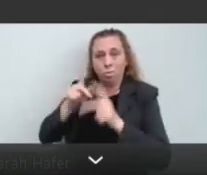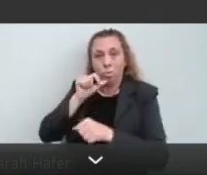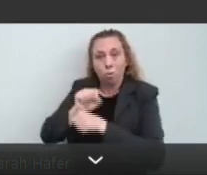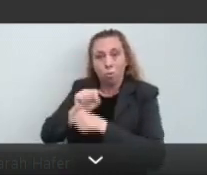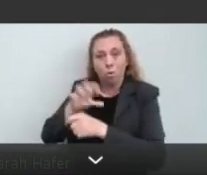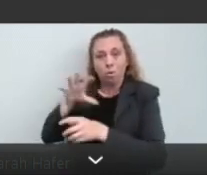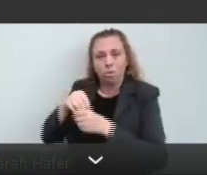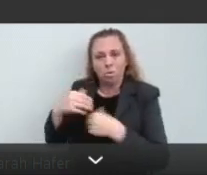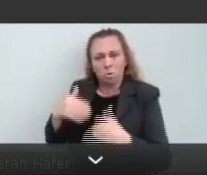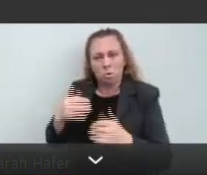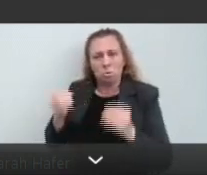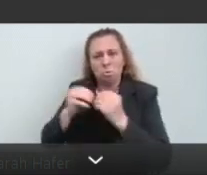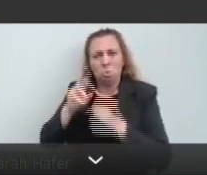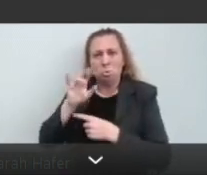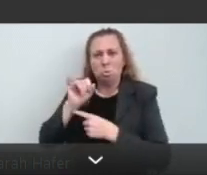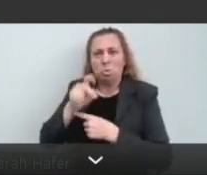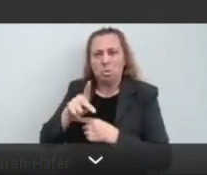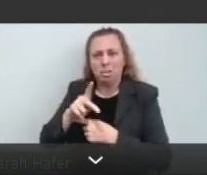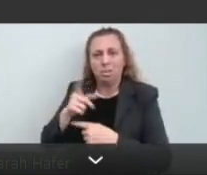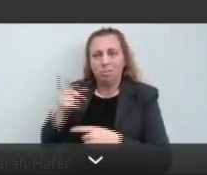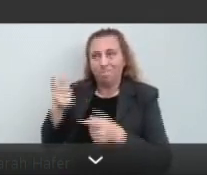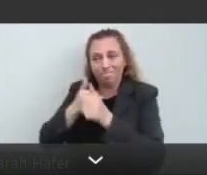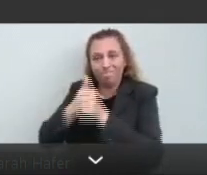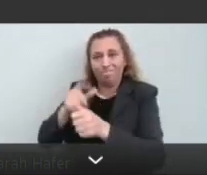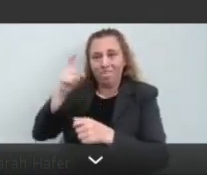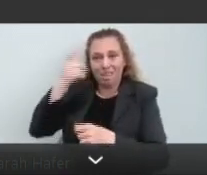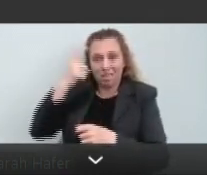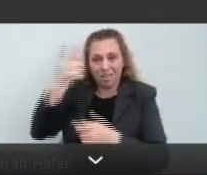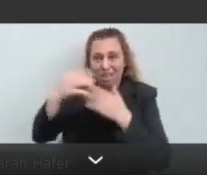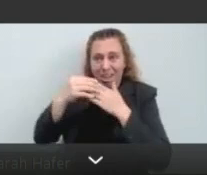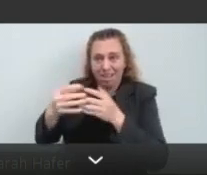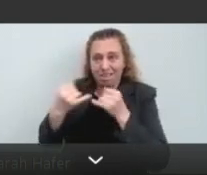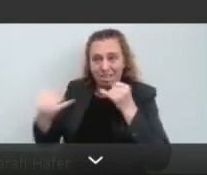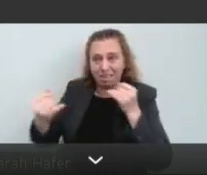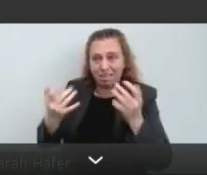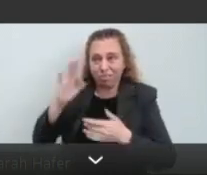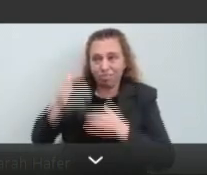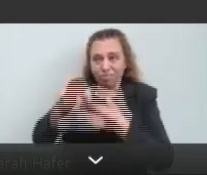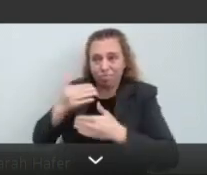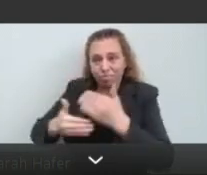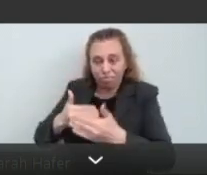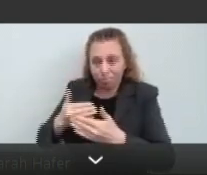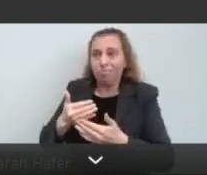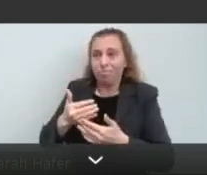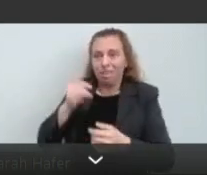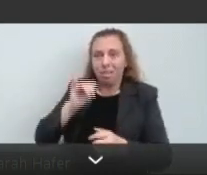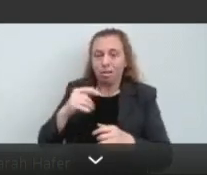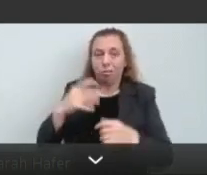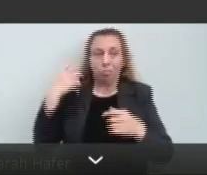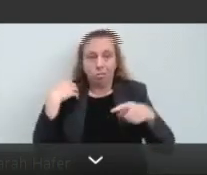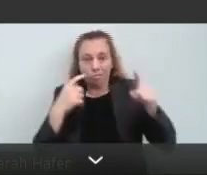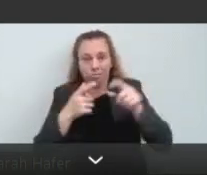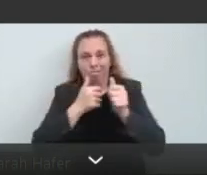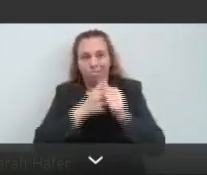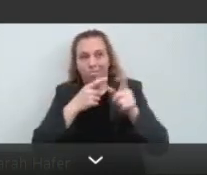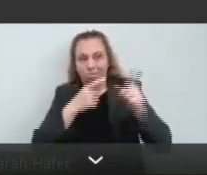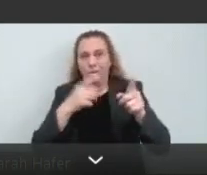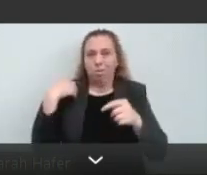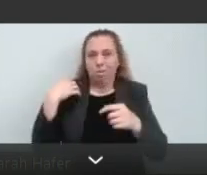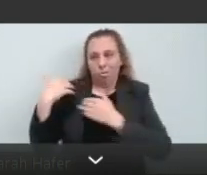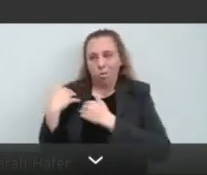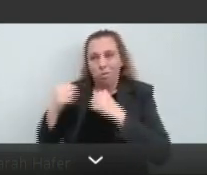employer responsibility, both in protecting their workforce and in their clients, in protecting their clients. So the times